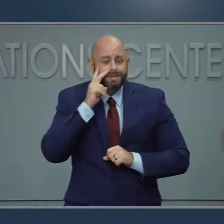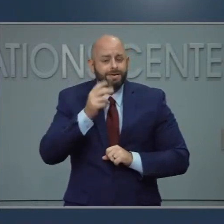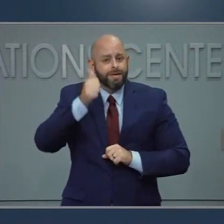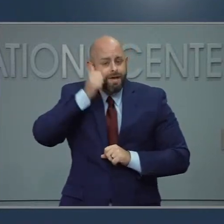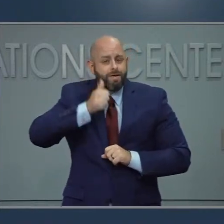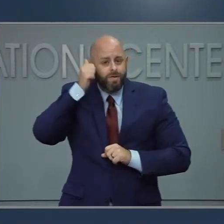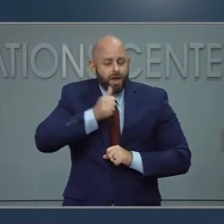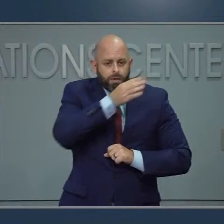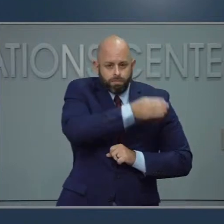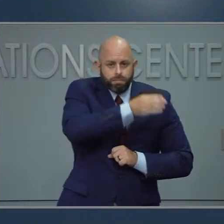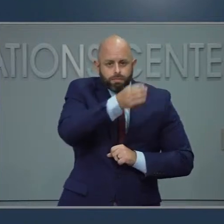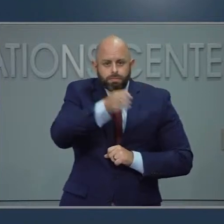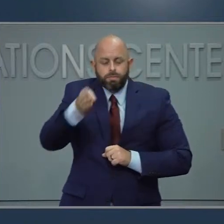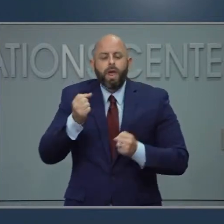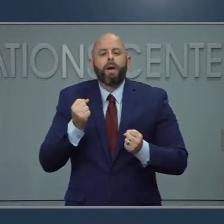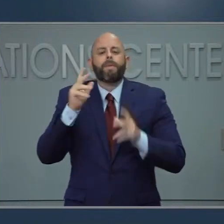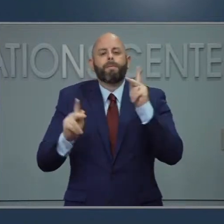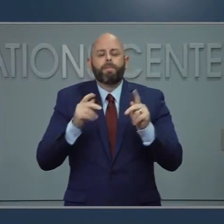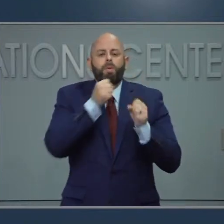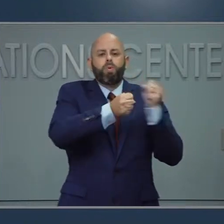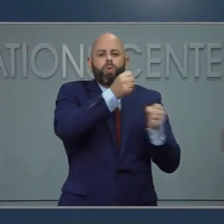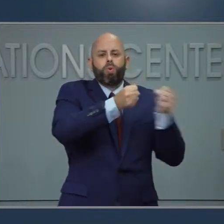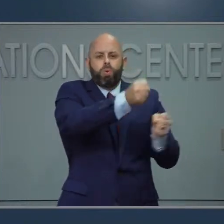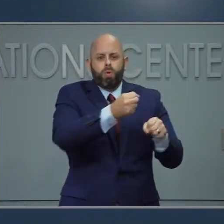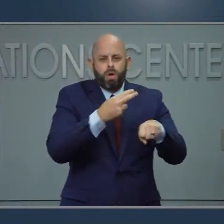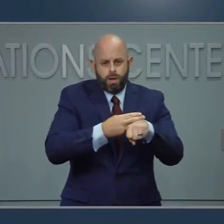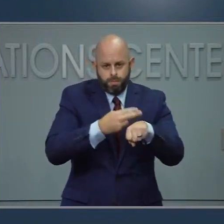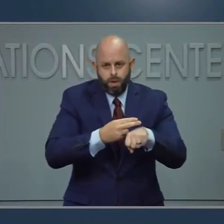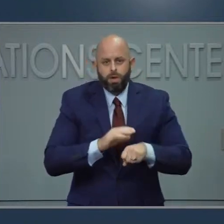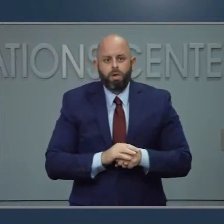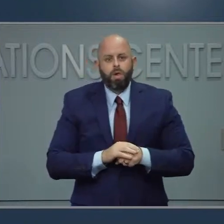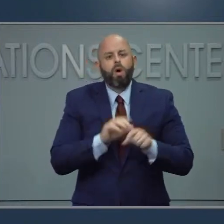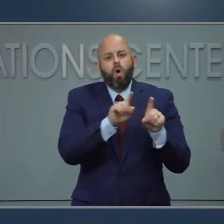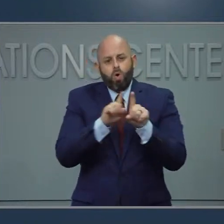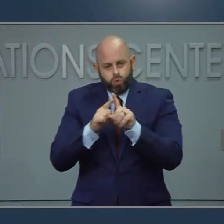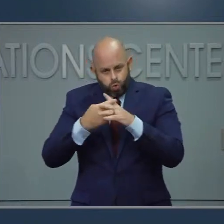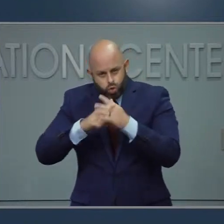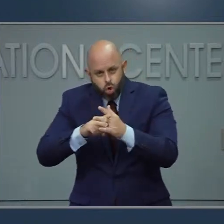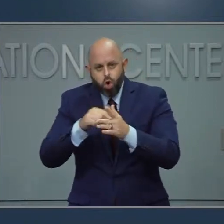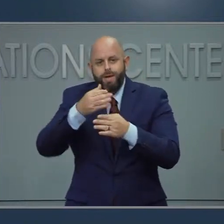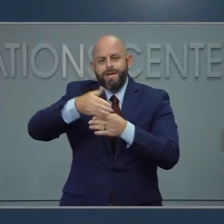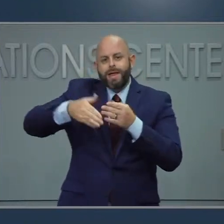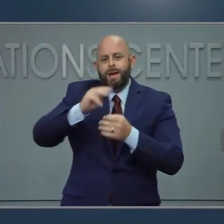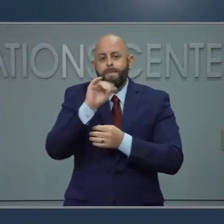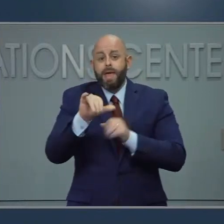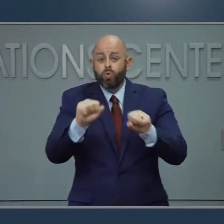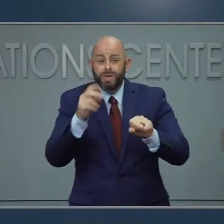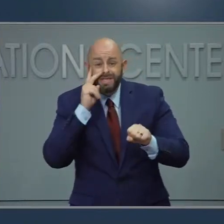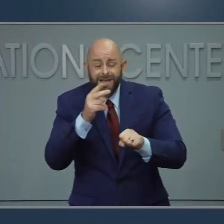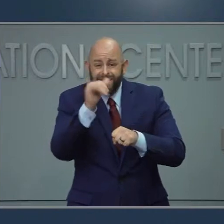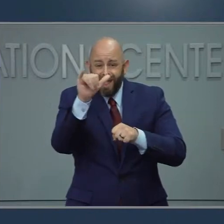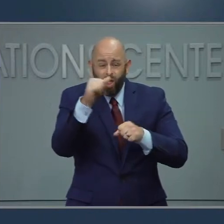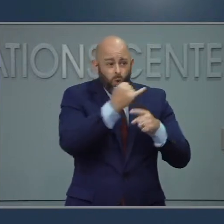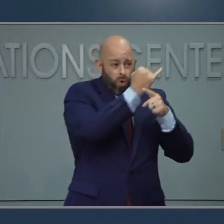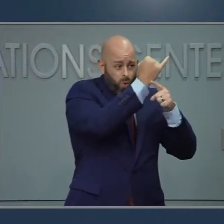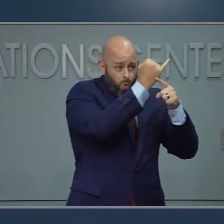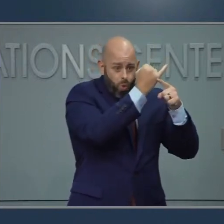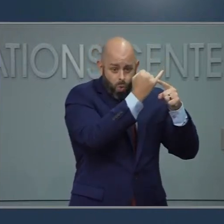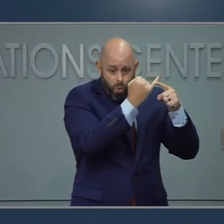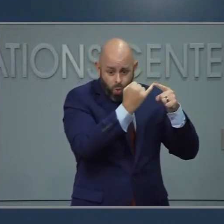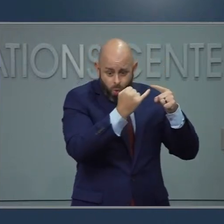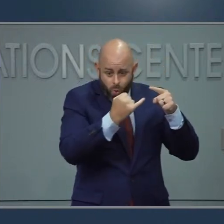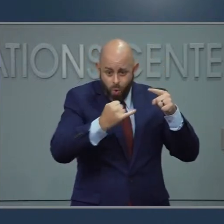day-over-day hospitalizations. This graph also starts at the end of May, and you can see, looking at that yellow line and that steep slope